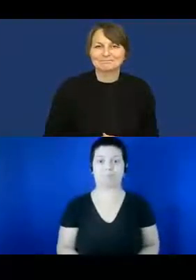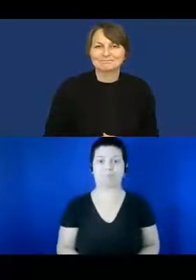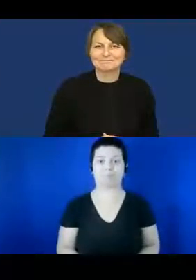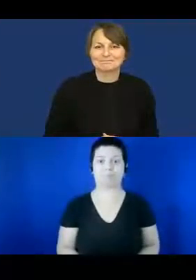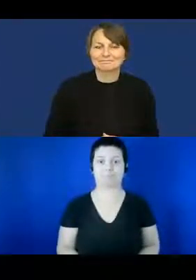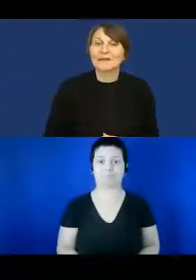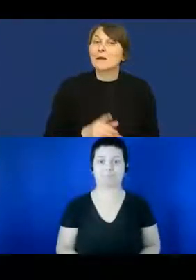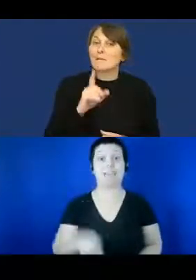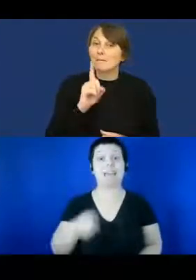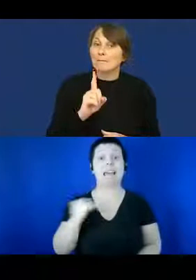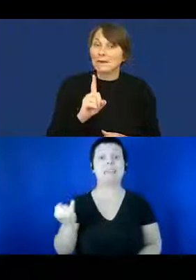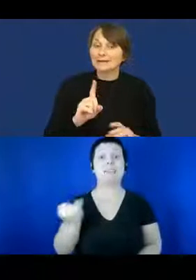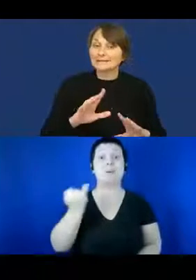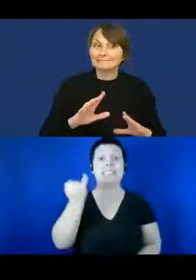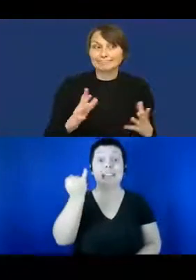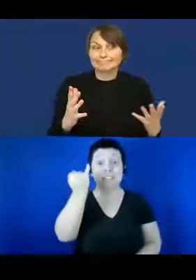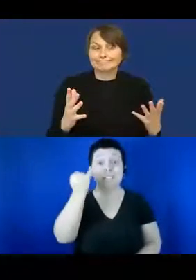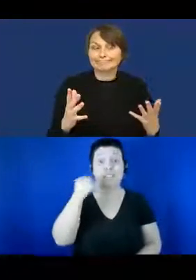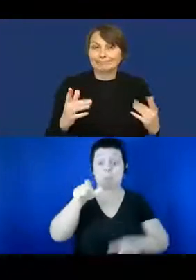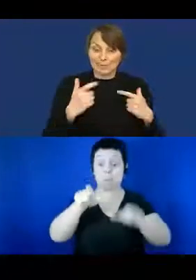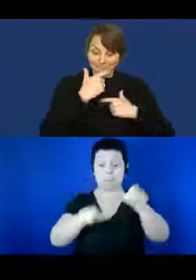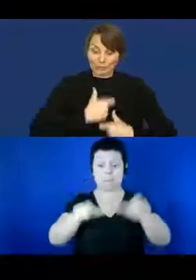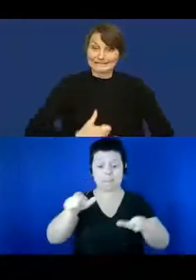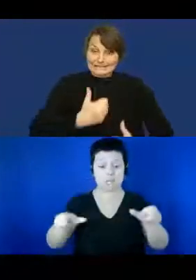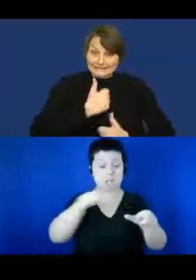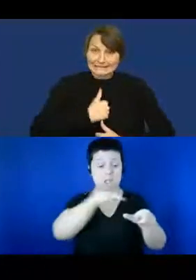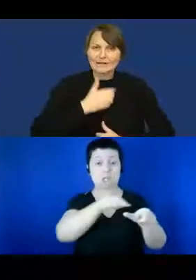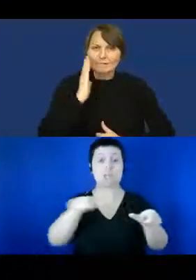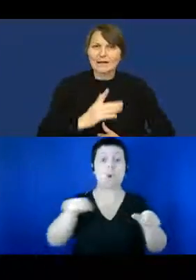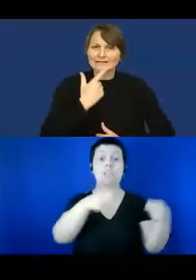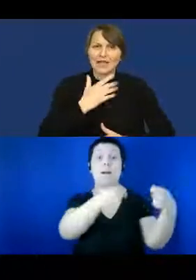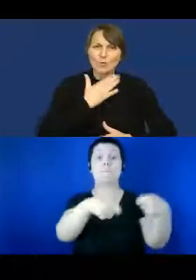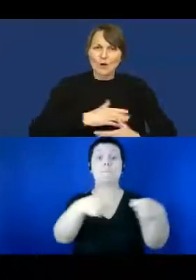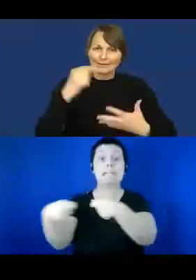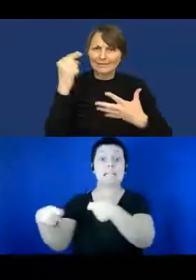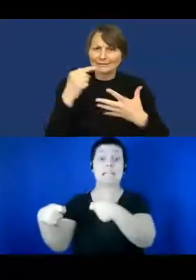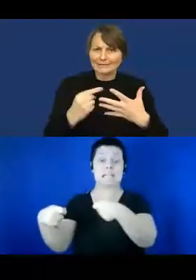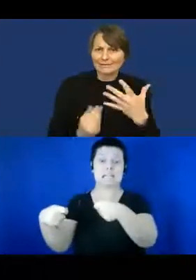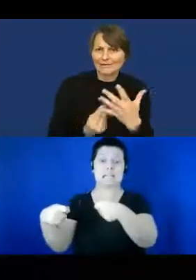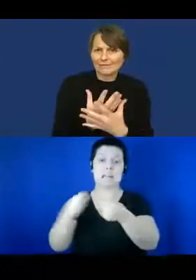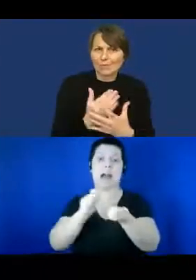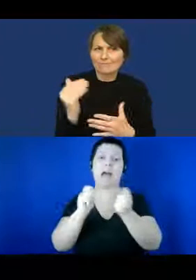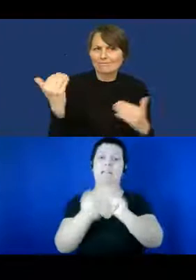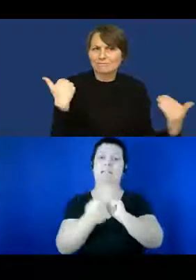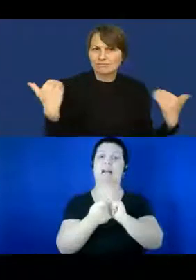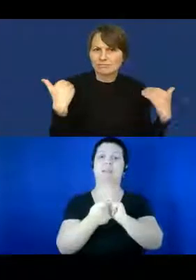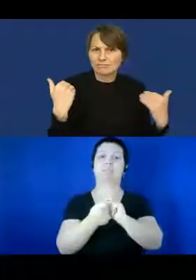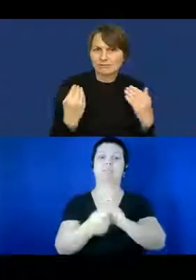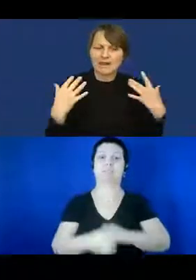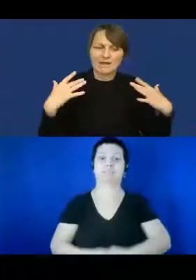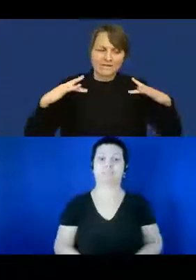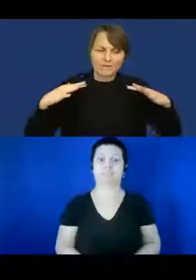user's needs and not just sprayed continuously with information. Therefore, we also have the fact that